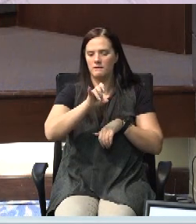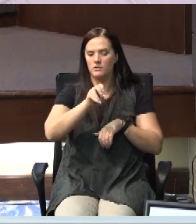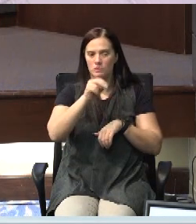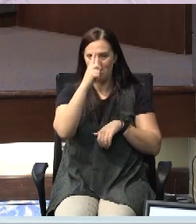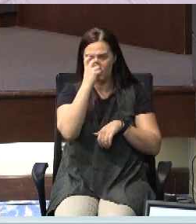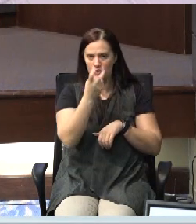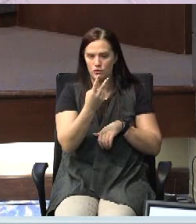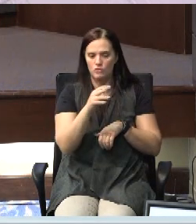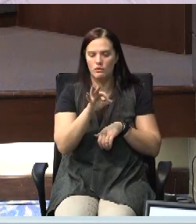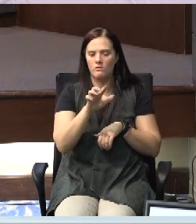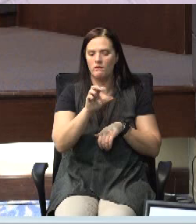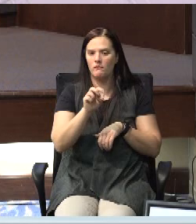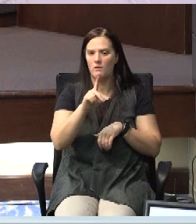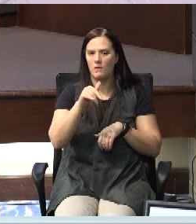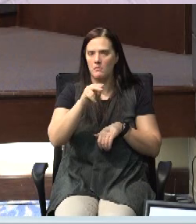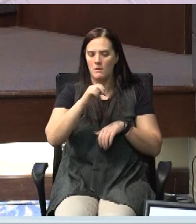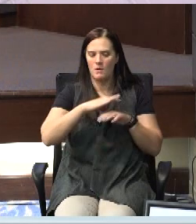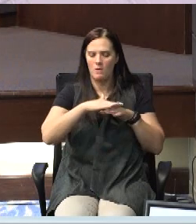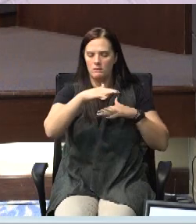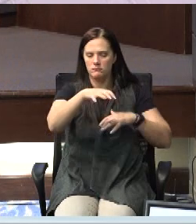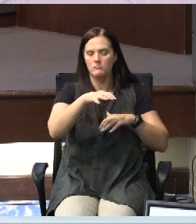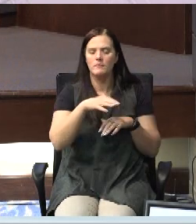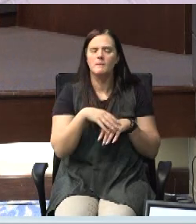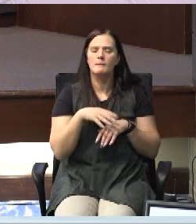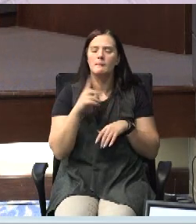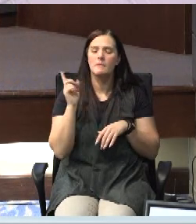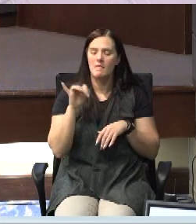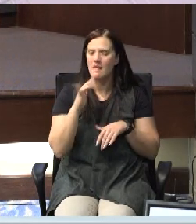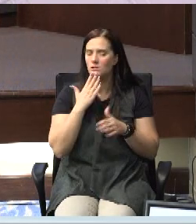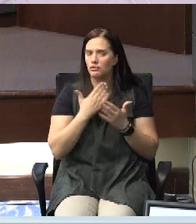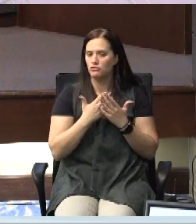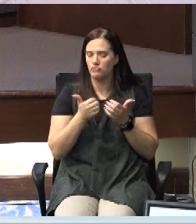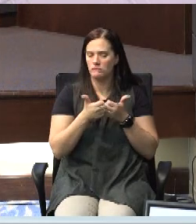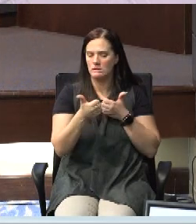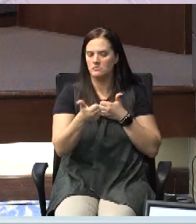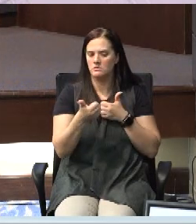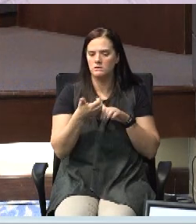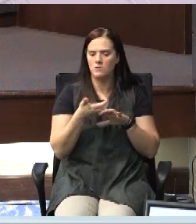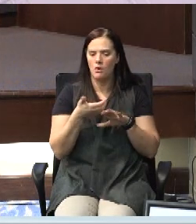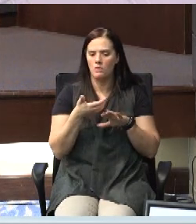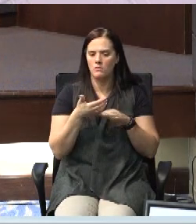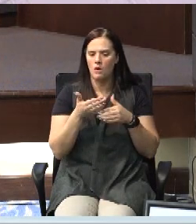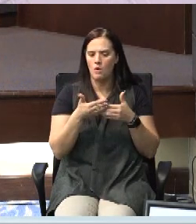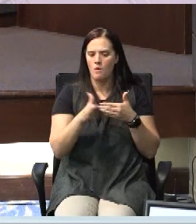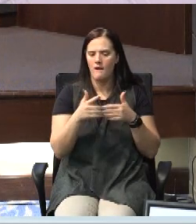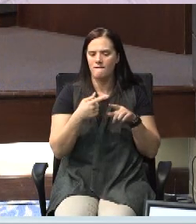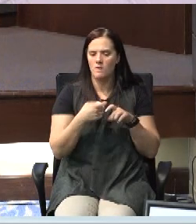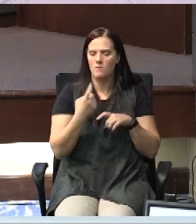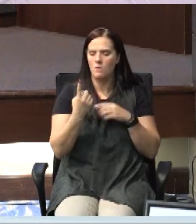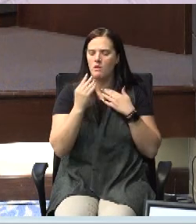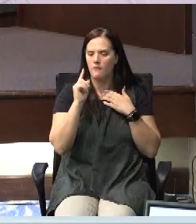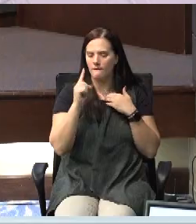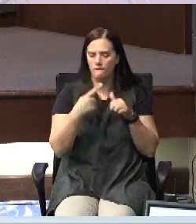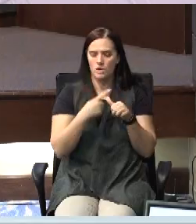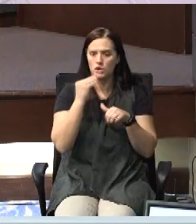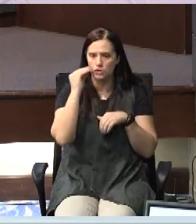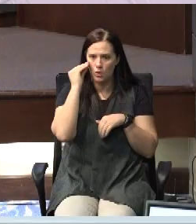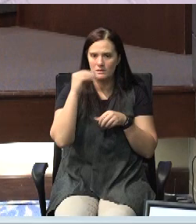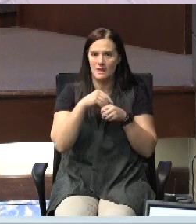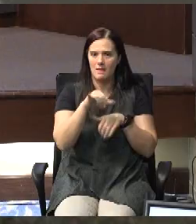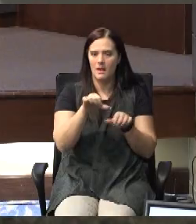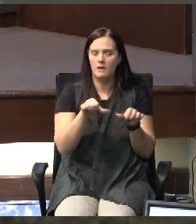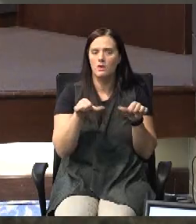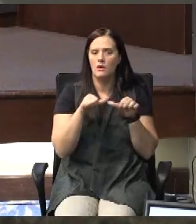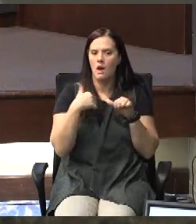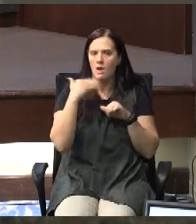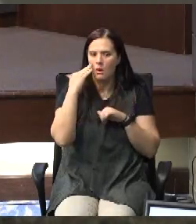those two floodplains that are on either side of it. Yeah, and that's that's a good distance away from one of the first homes in that